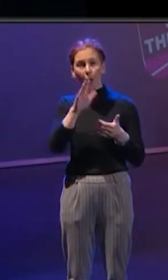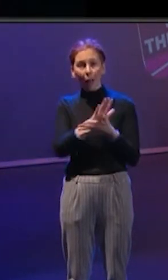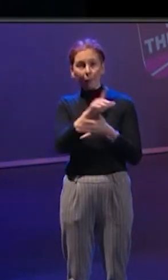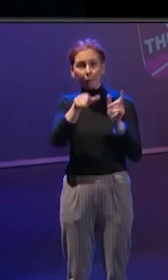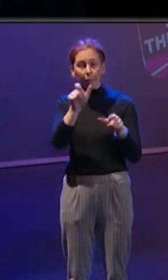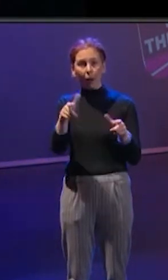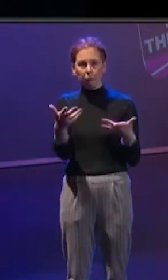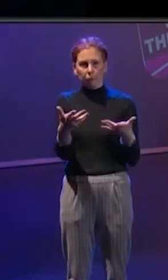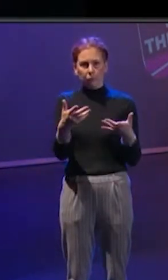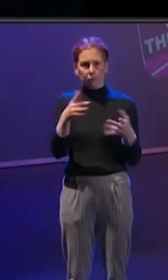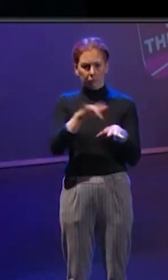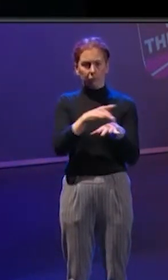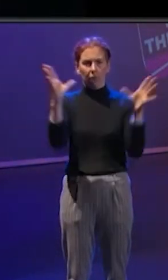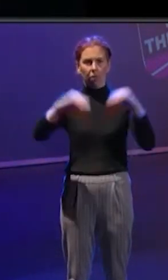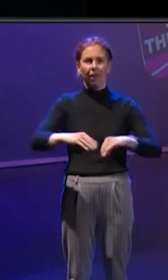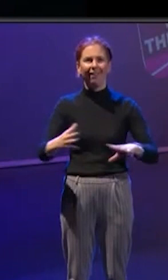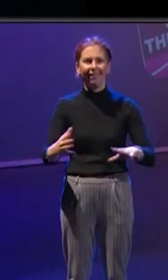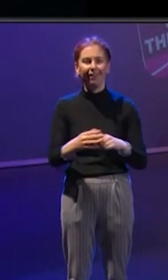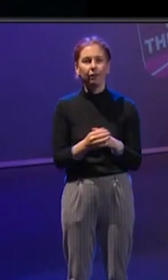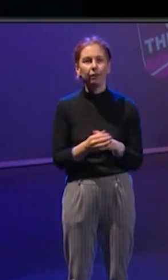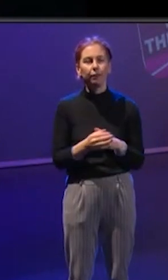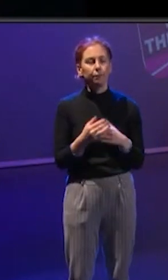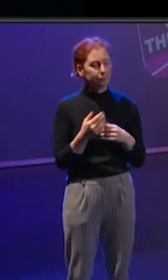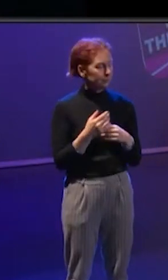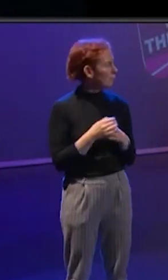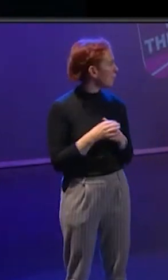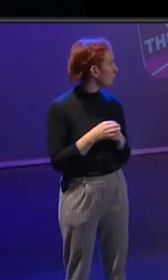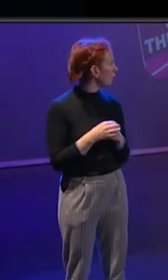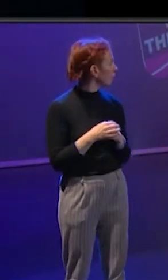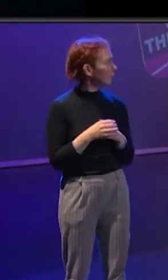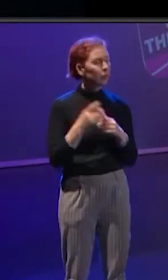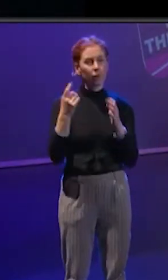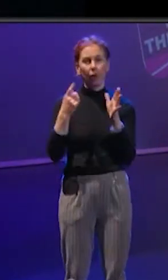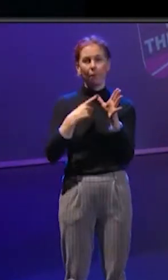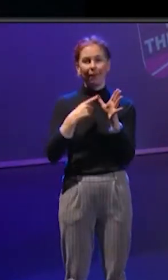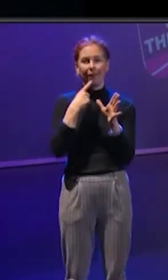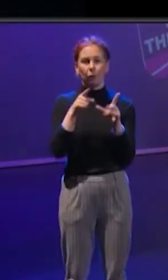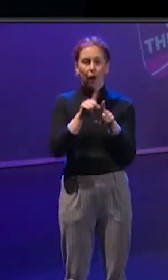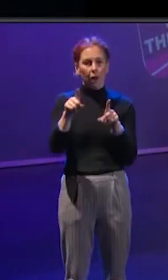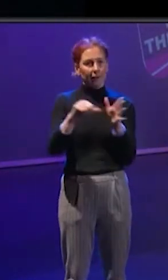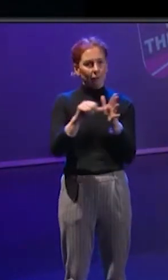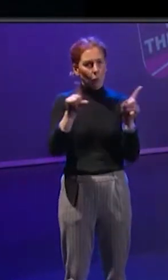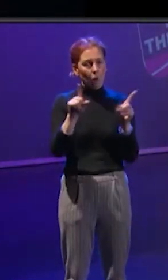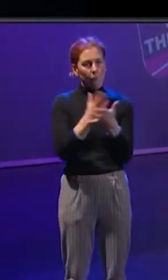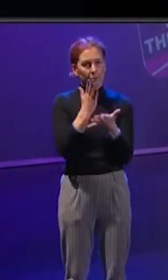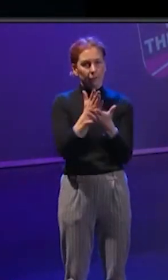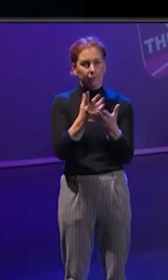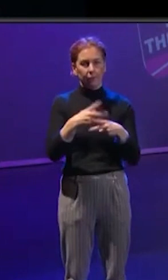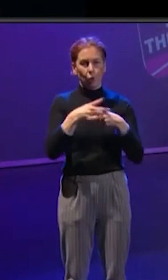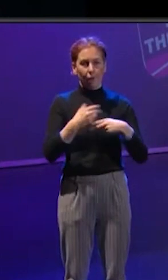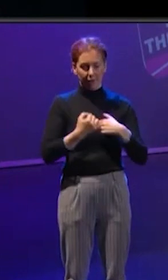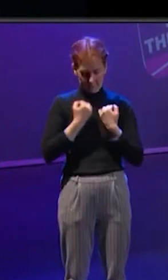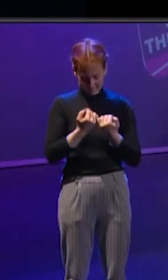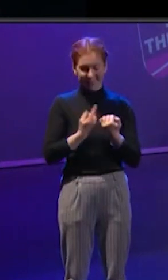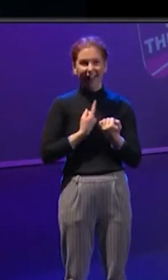Yeah. I mean, I would also add on to that that the difficulty often is making sure you look after yourself. Yes. Because that